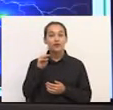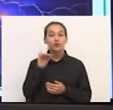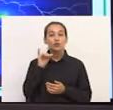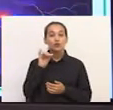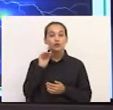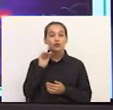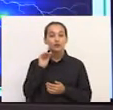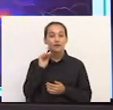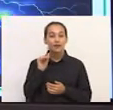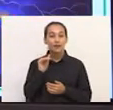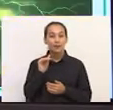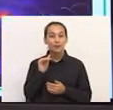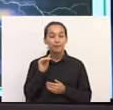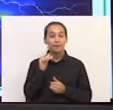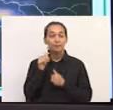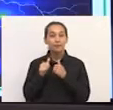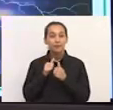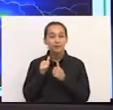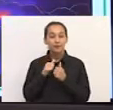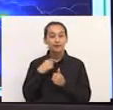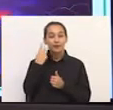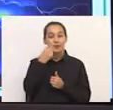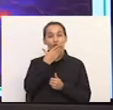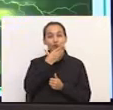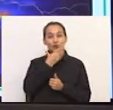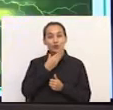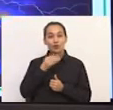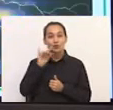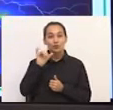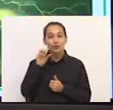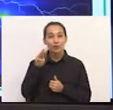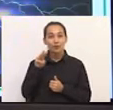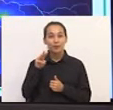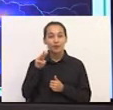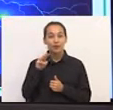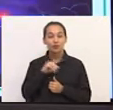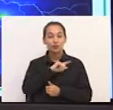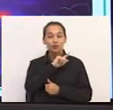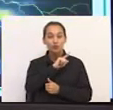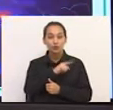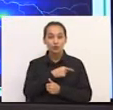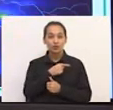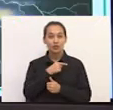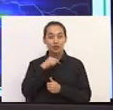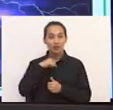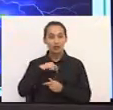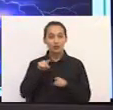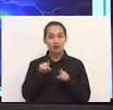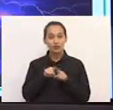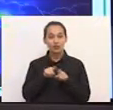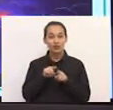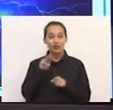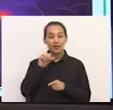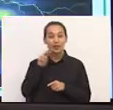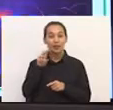shu misralar Yusuf payg'ambarimizga va Rustam pahlavonga ishora qilganligi uchun ham talmih san'atiga